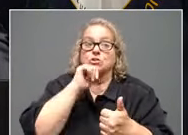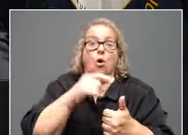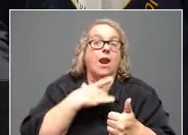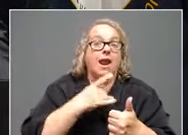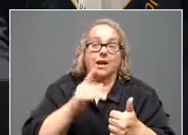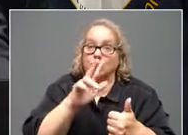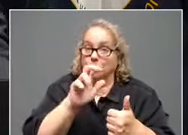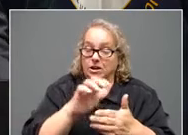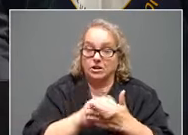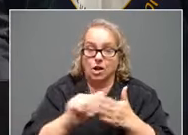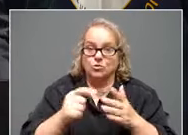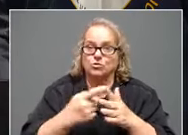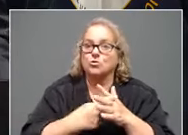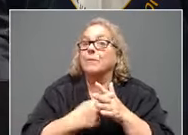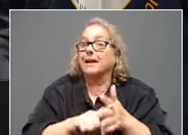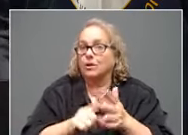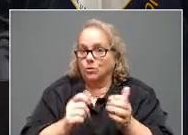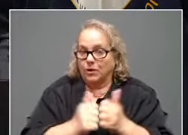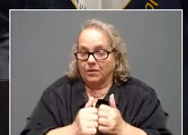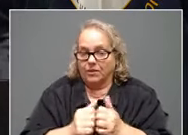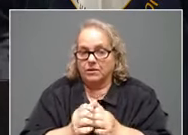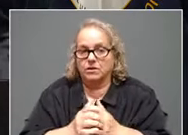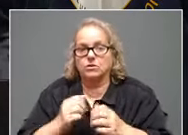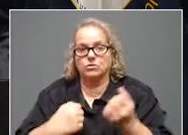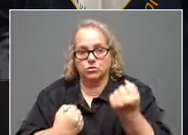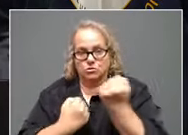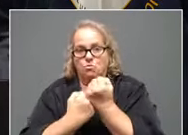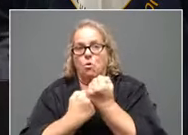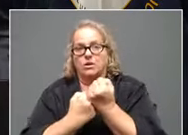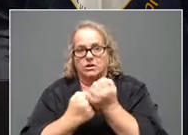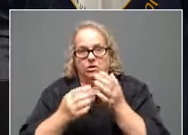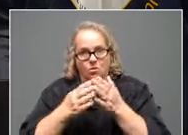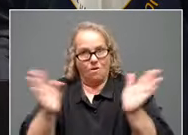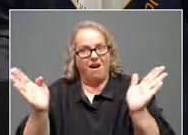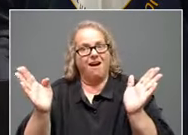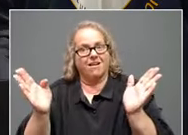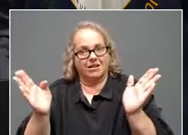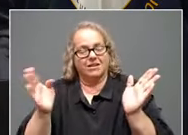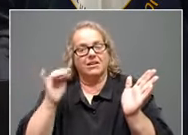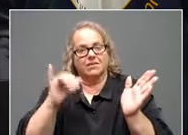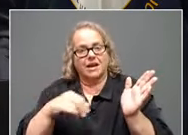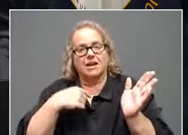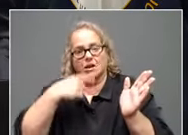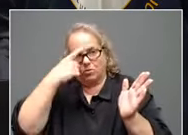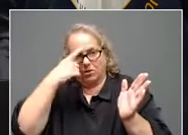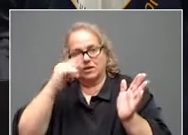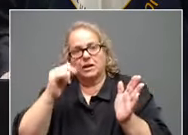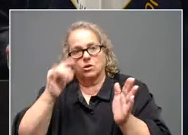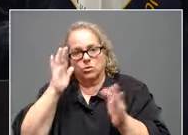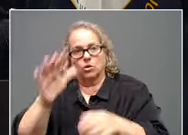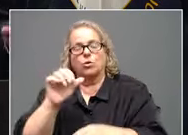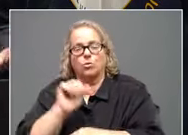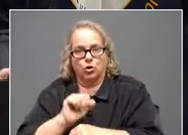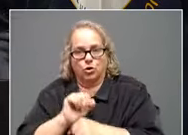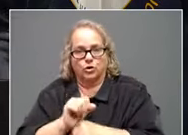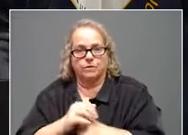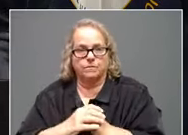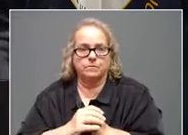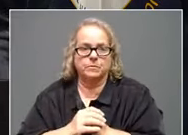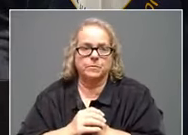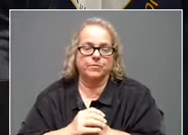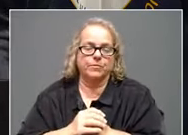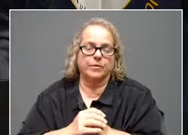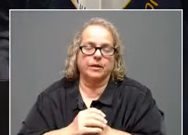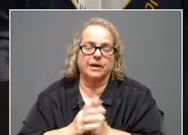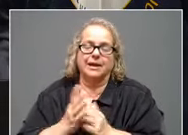begin with. Supported widely out there, and we think that it is going to work. Now, again, it